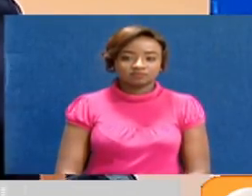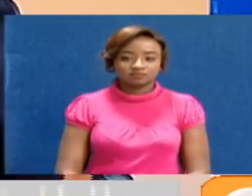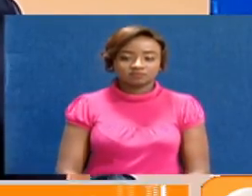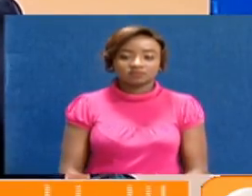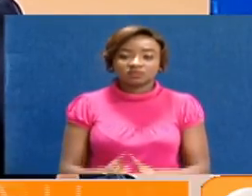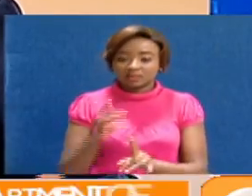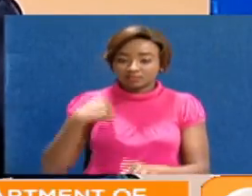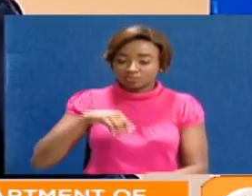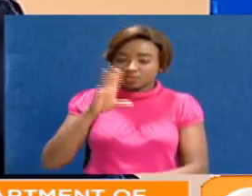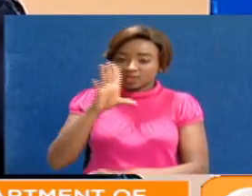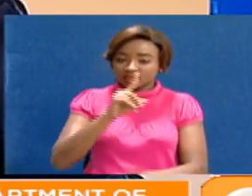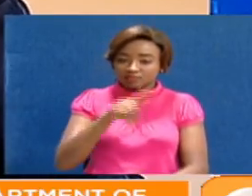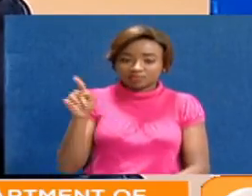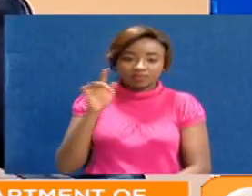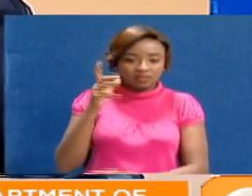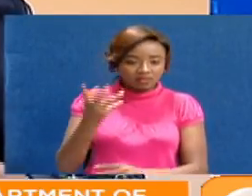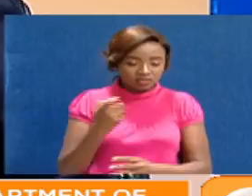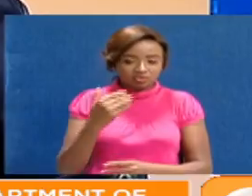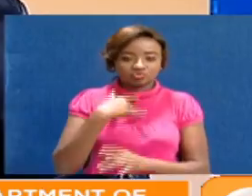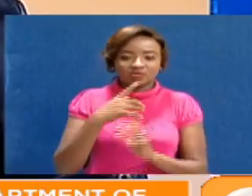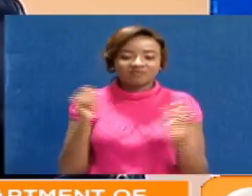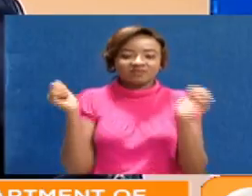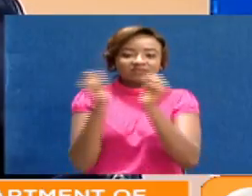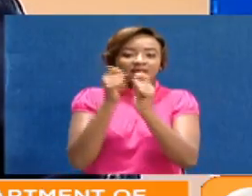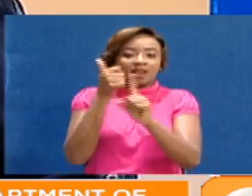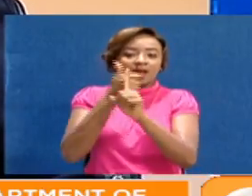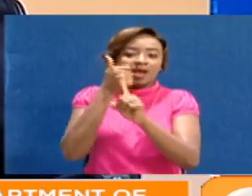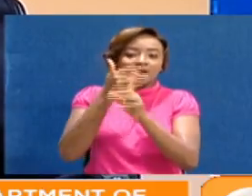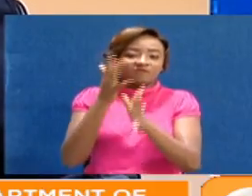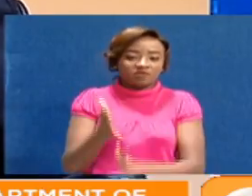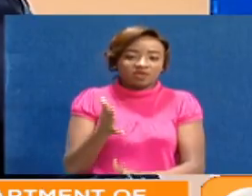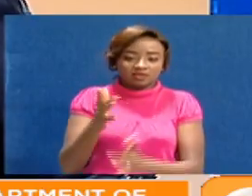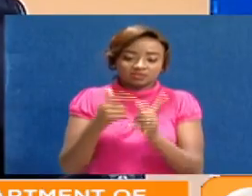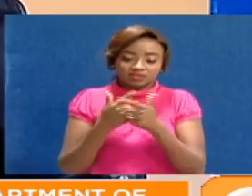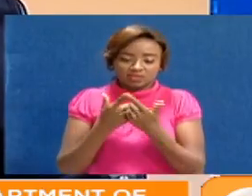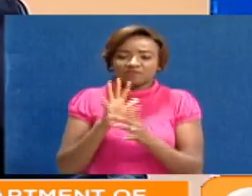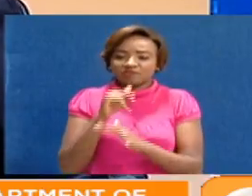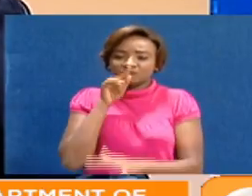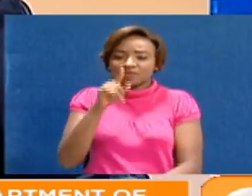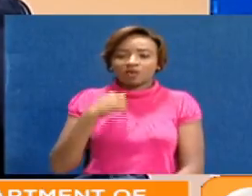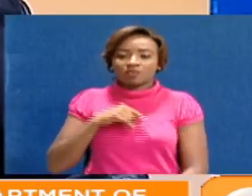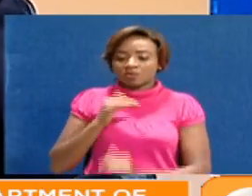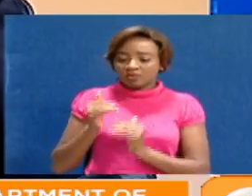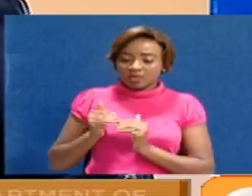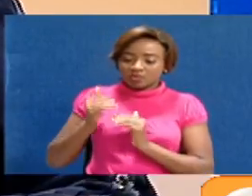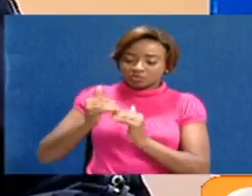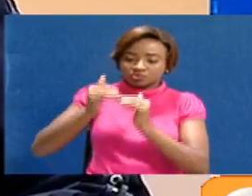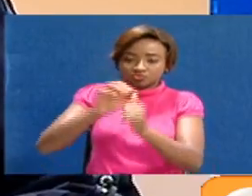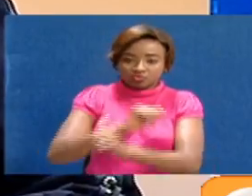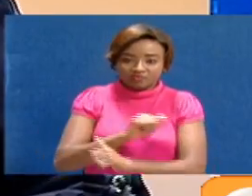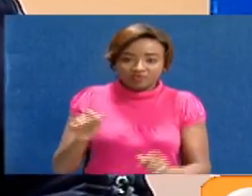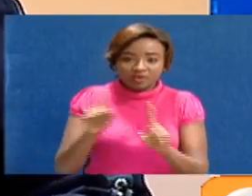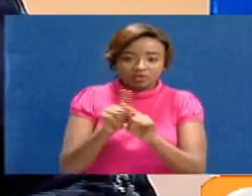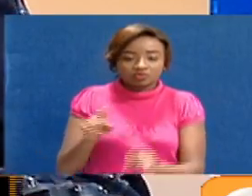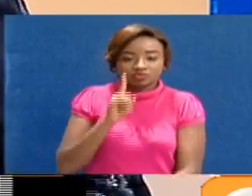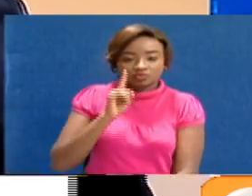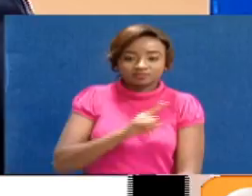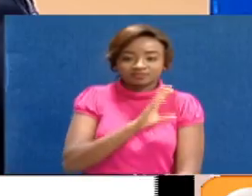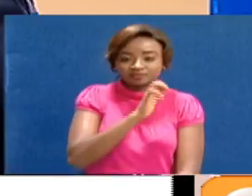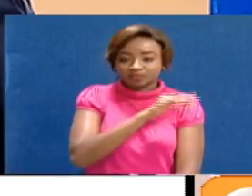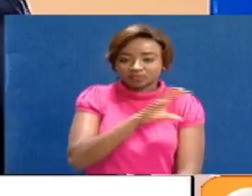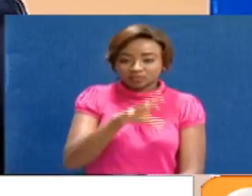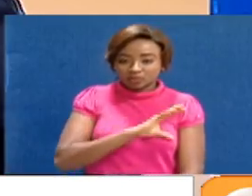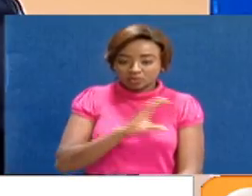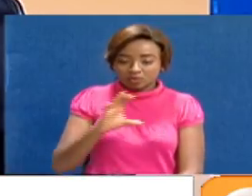DPP should also at least even come with the 10 advocates. Yeah. And with that, we'll be able to move. Okay. Again, like Mr. Gachoka said, it's